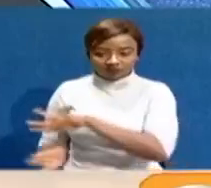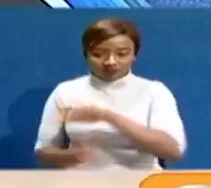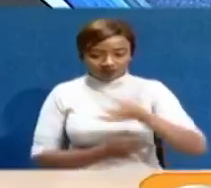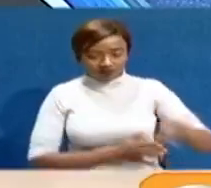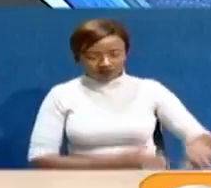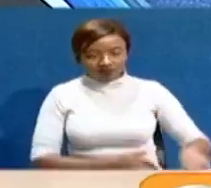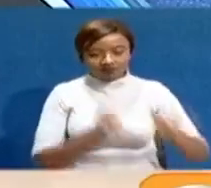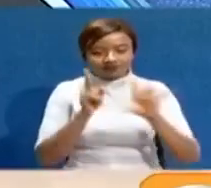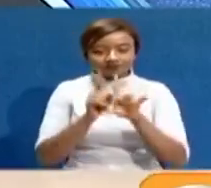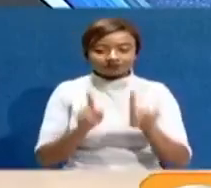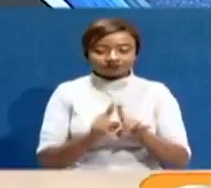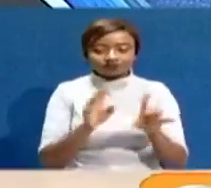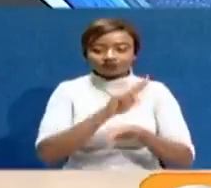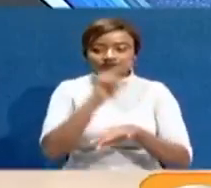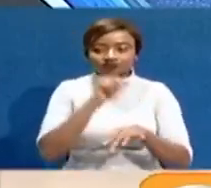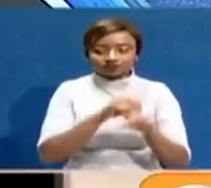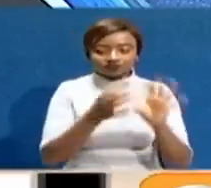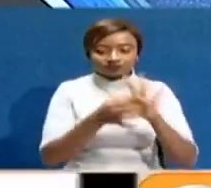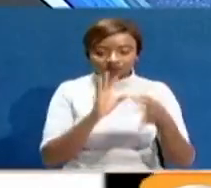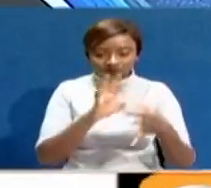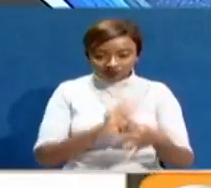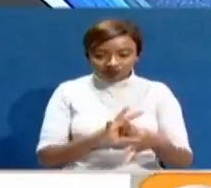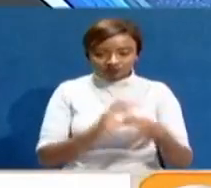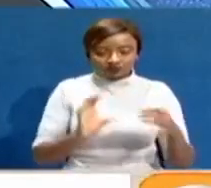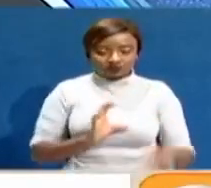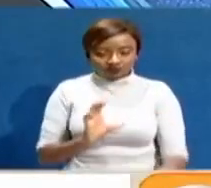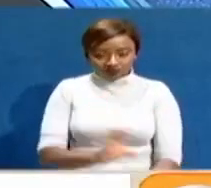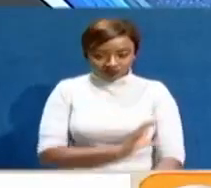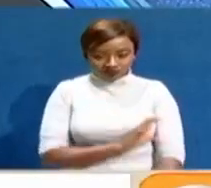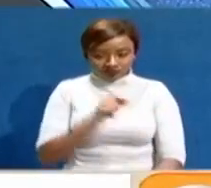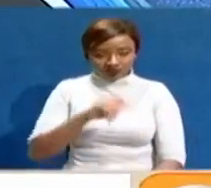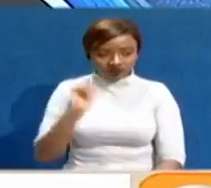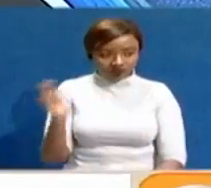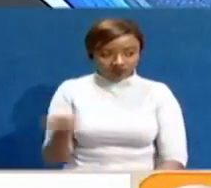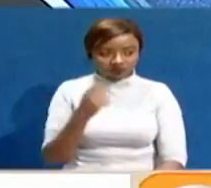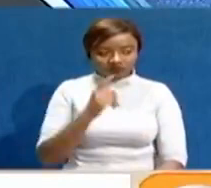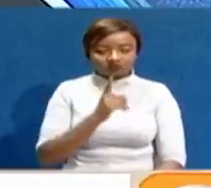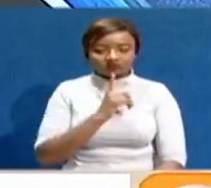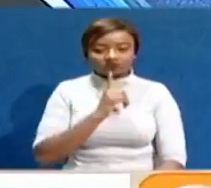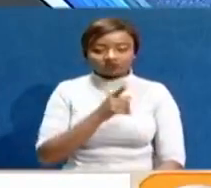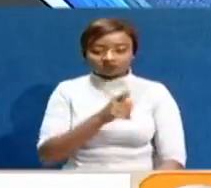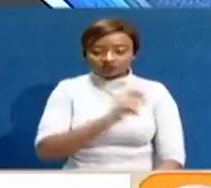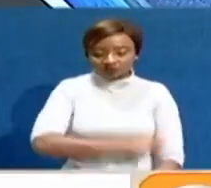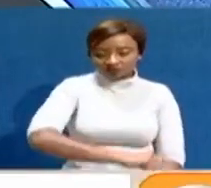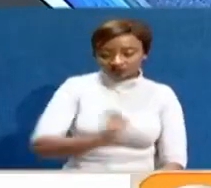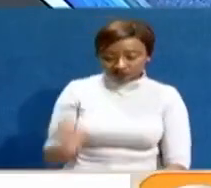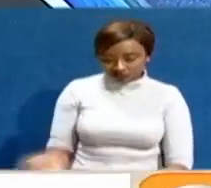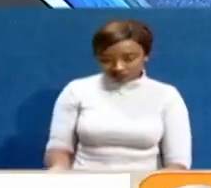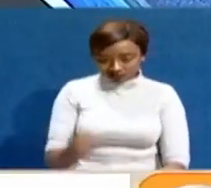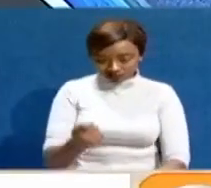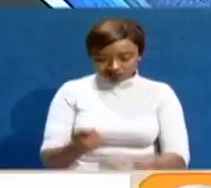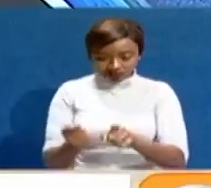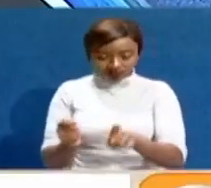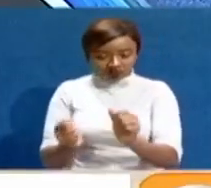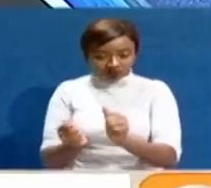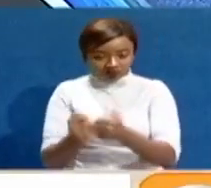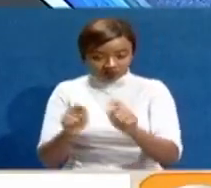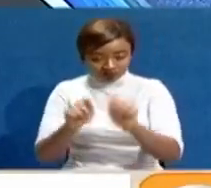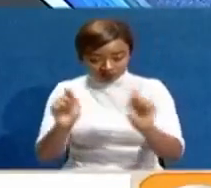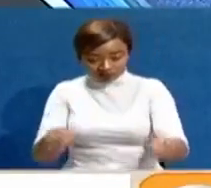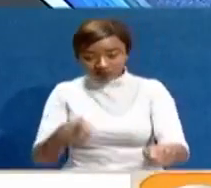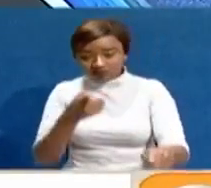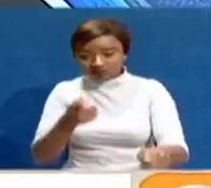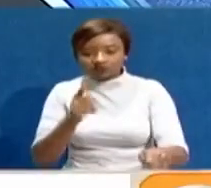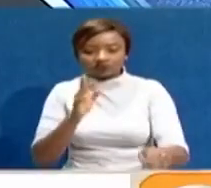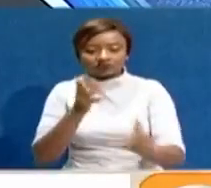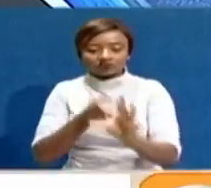The National Olympic Committee of Kenya, NOC, flagged off the national table tennis team that will be participating in